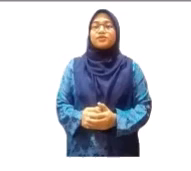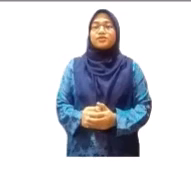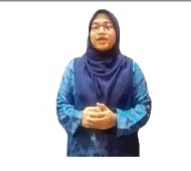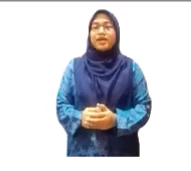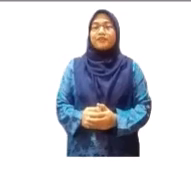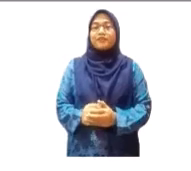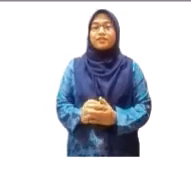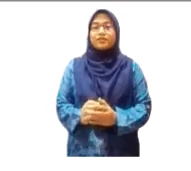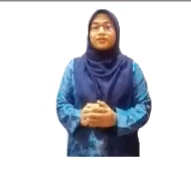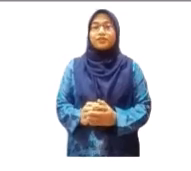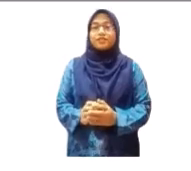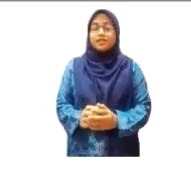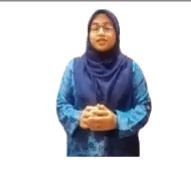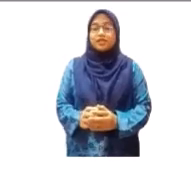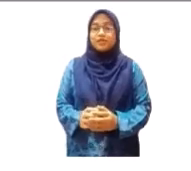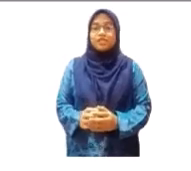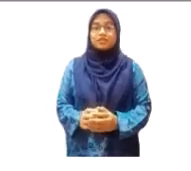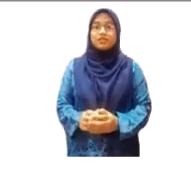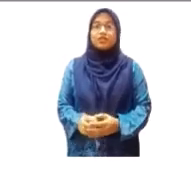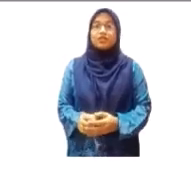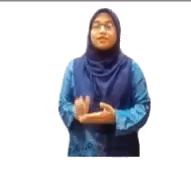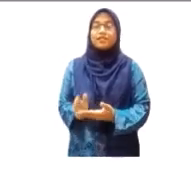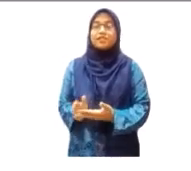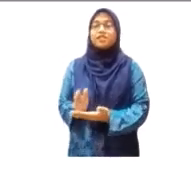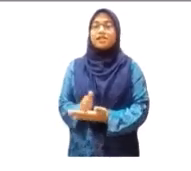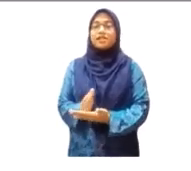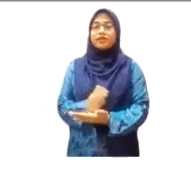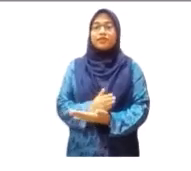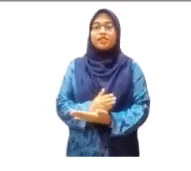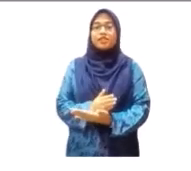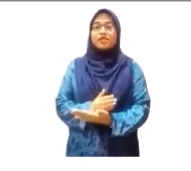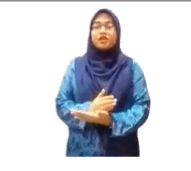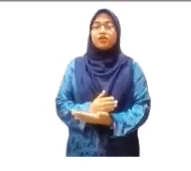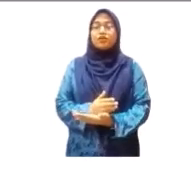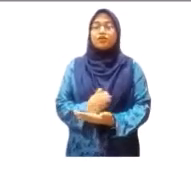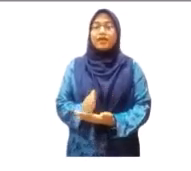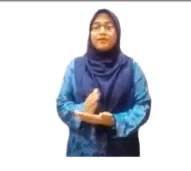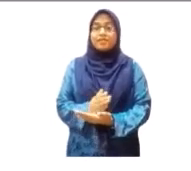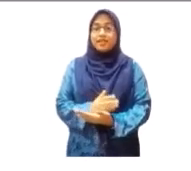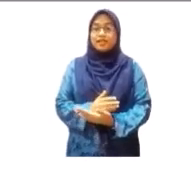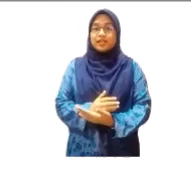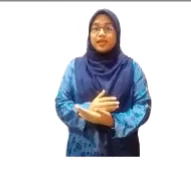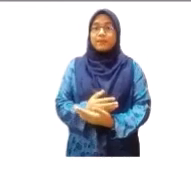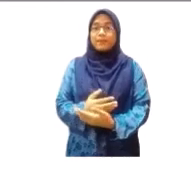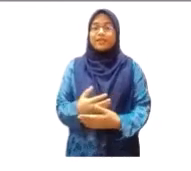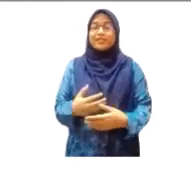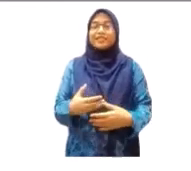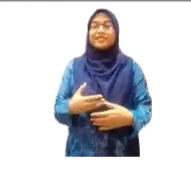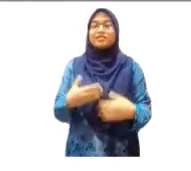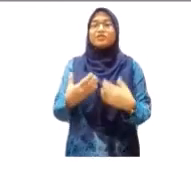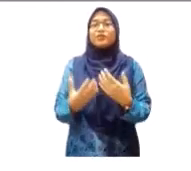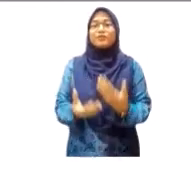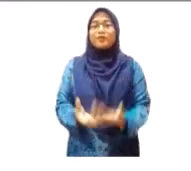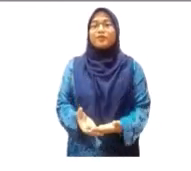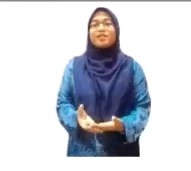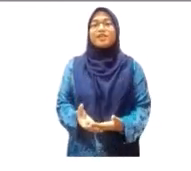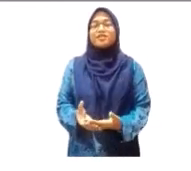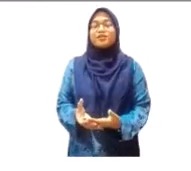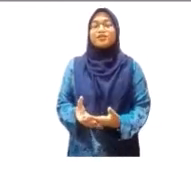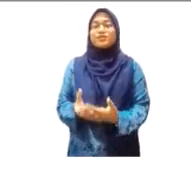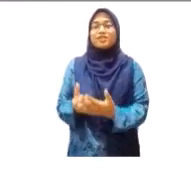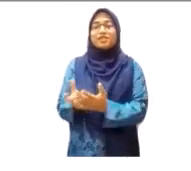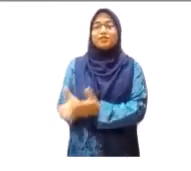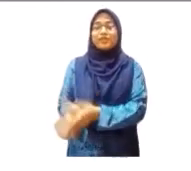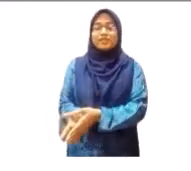Malaysia also have its own sign language called Malaysian Sign Language or MSL, but it is not quite popular